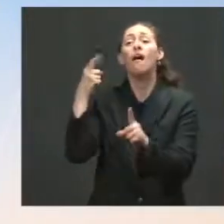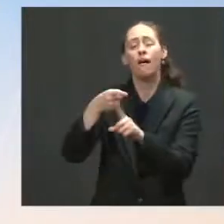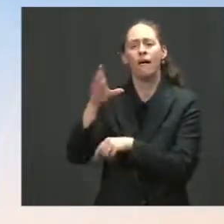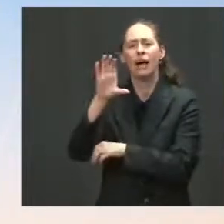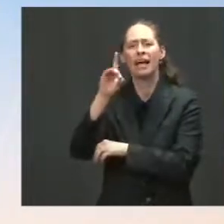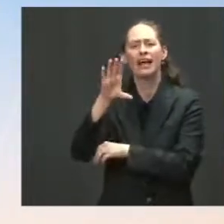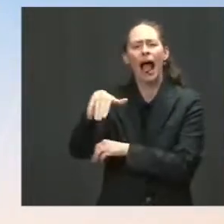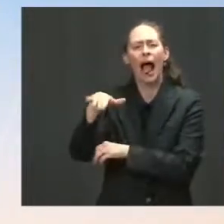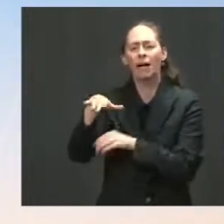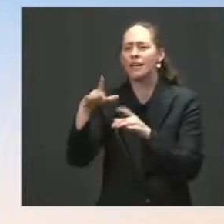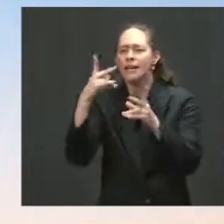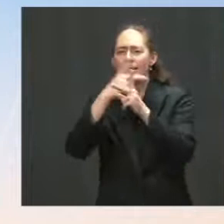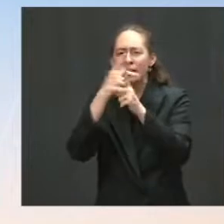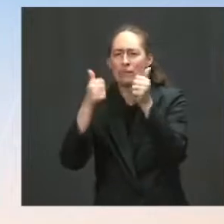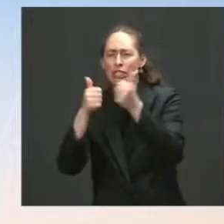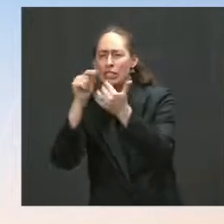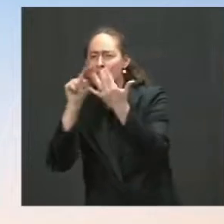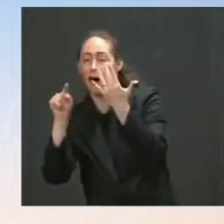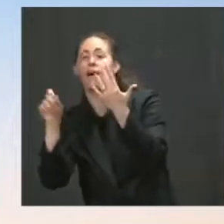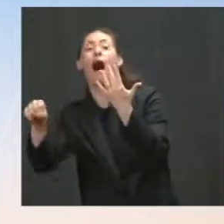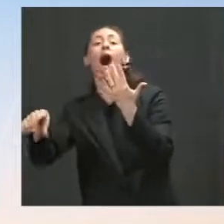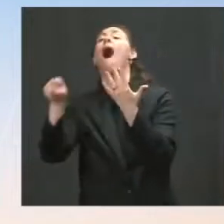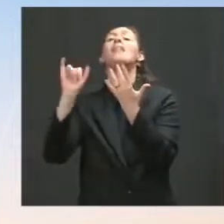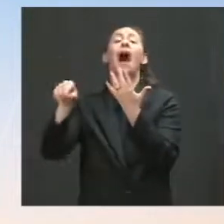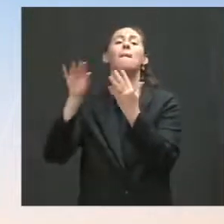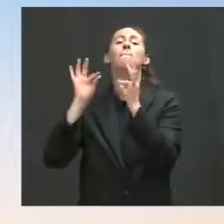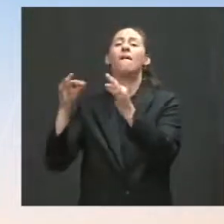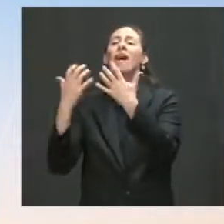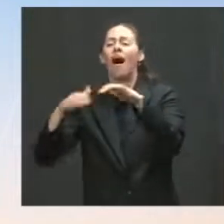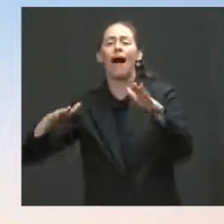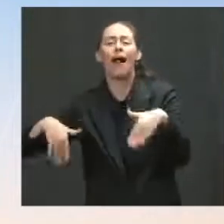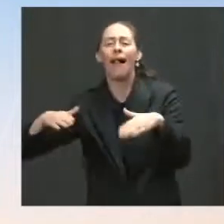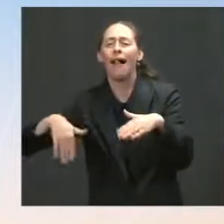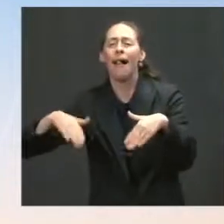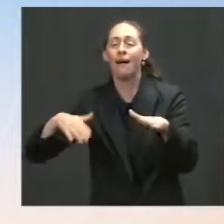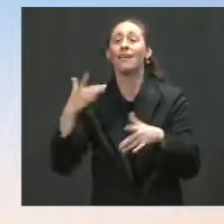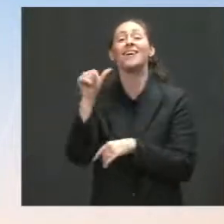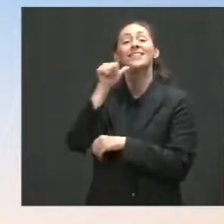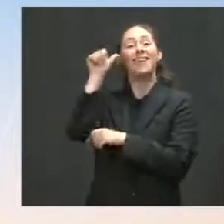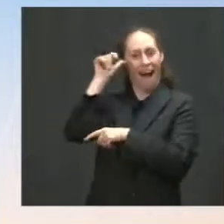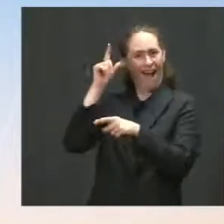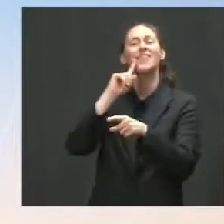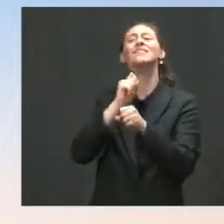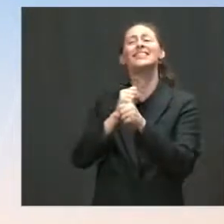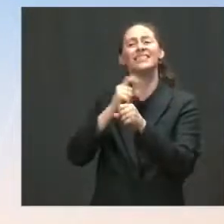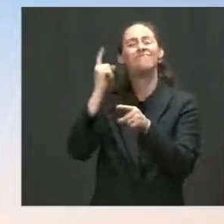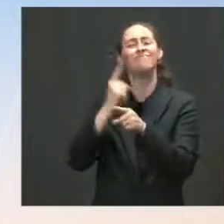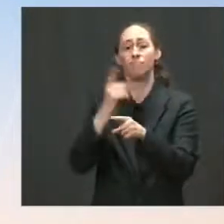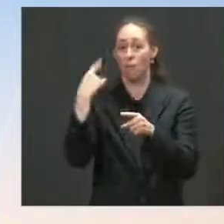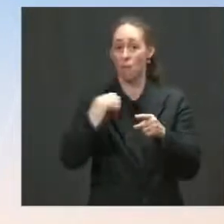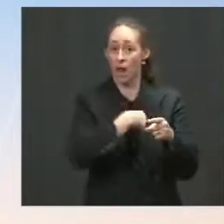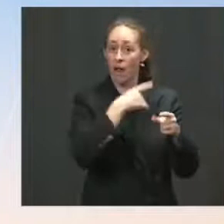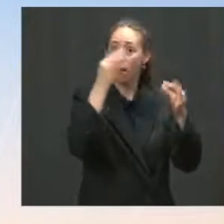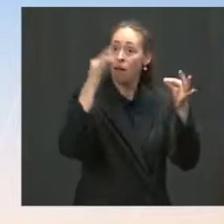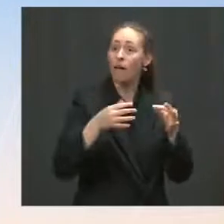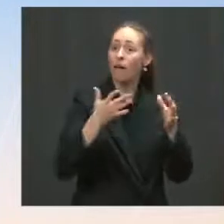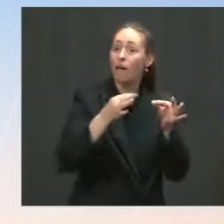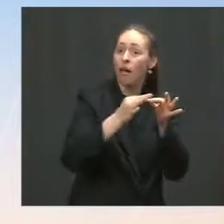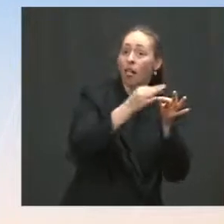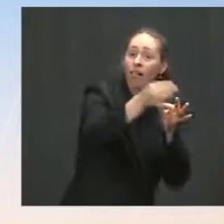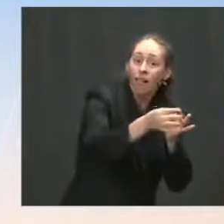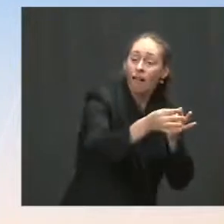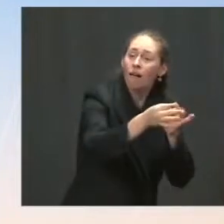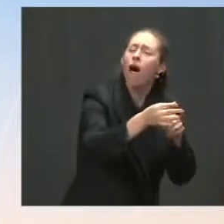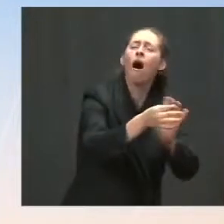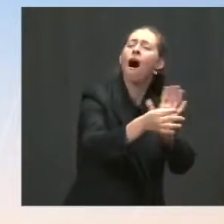announced yesterday was not an extension of the existing moratorium, which was, of course, national. It was a more limited